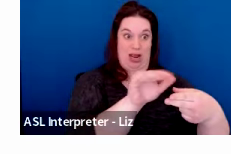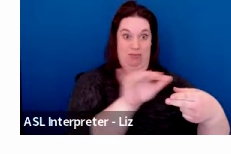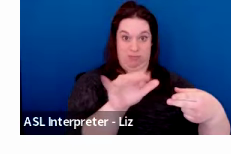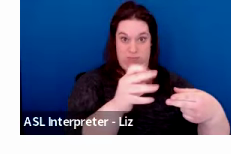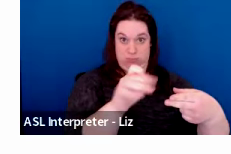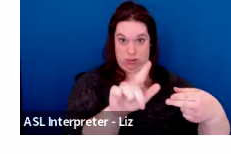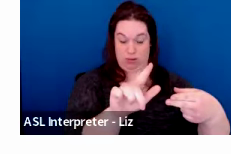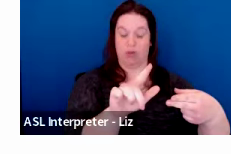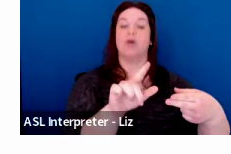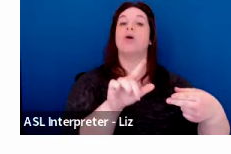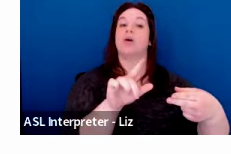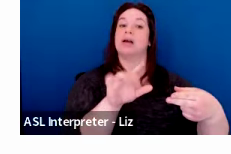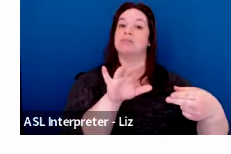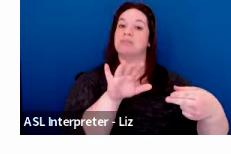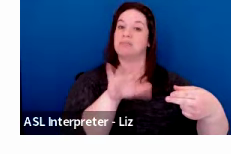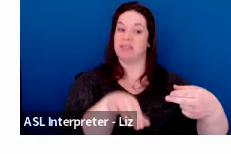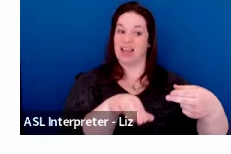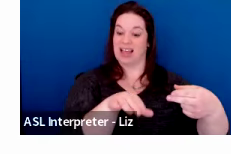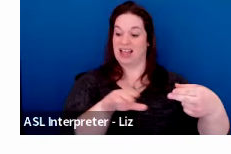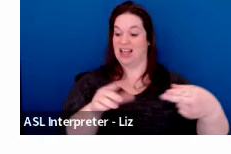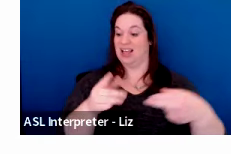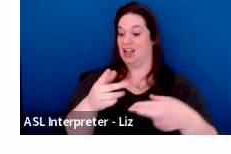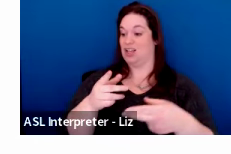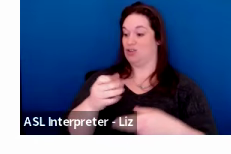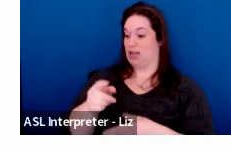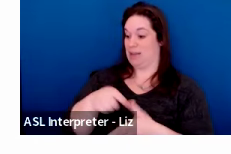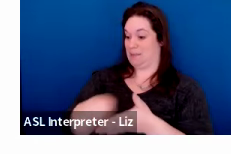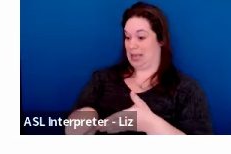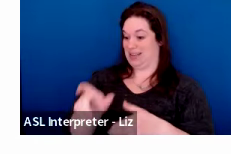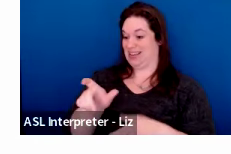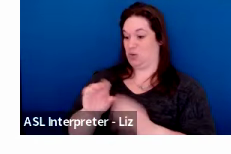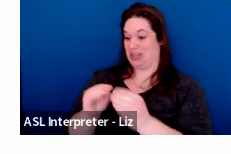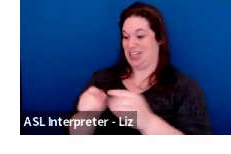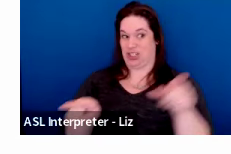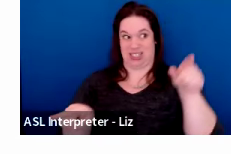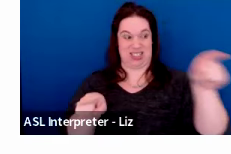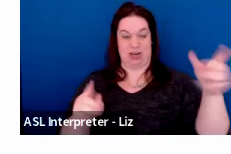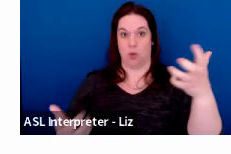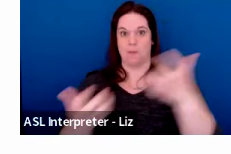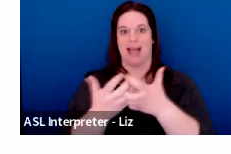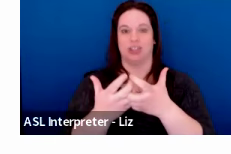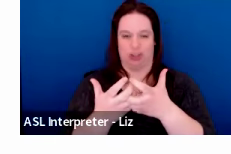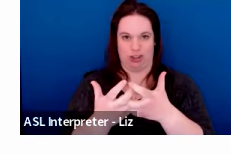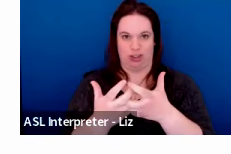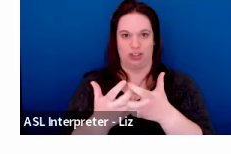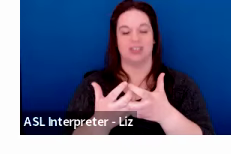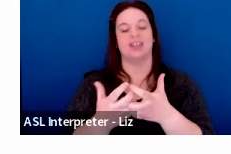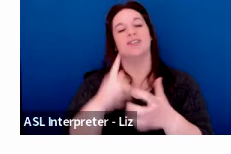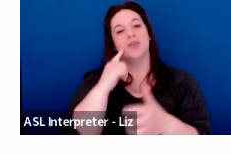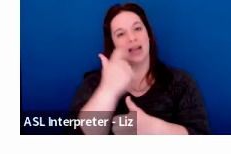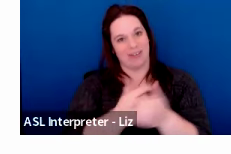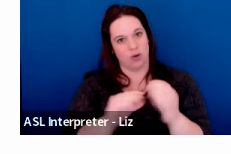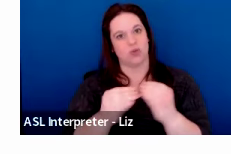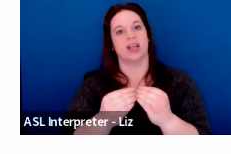your organization, and the name that the grant payments are made, that they match. And what we do, and we do with every organization, we